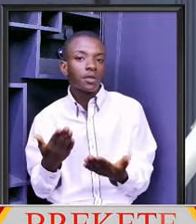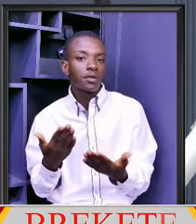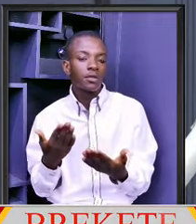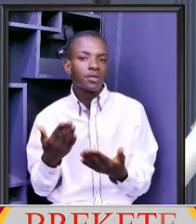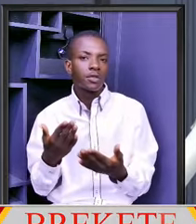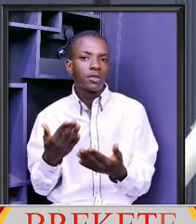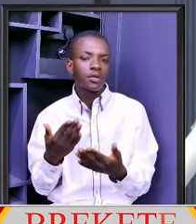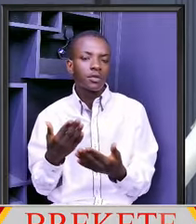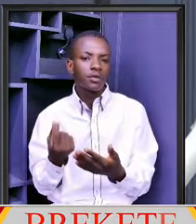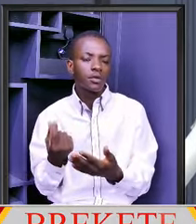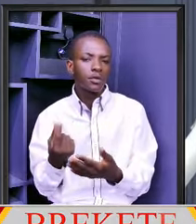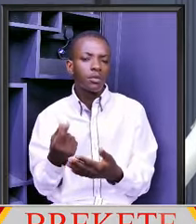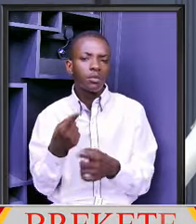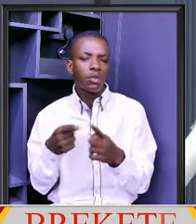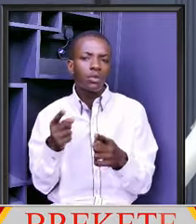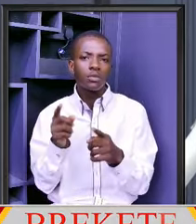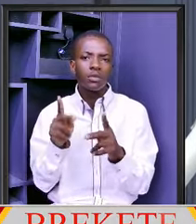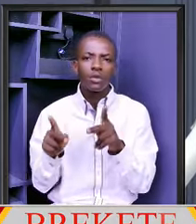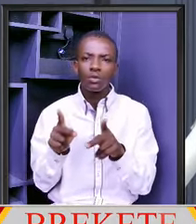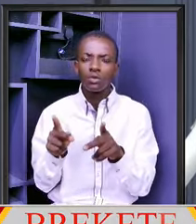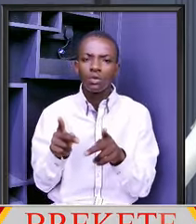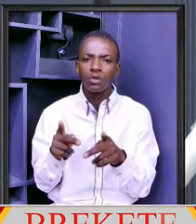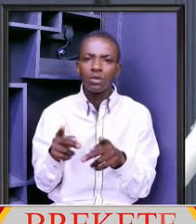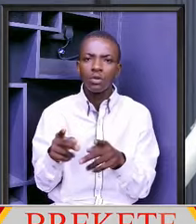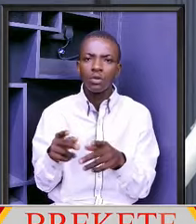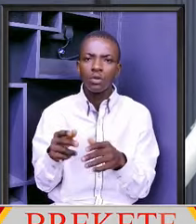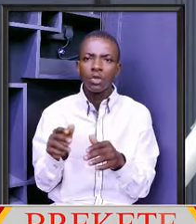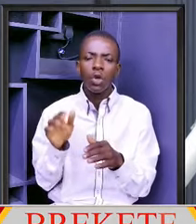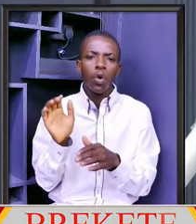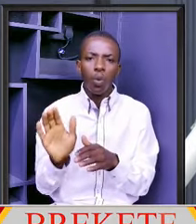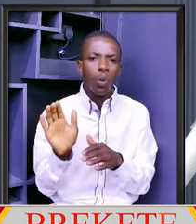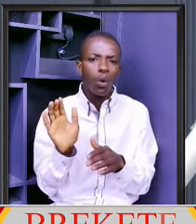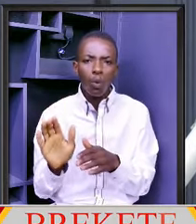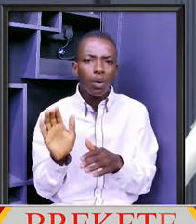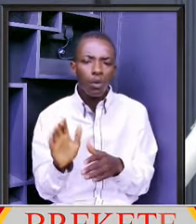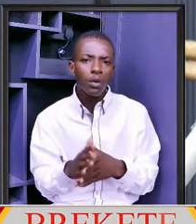cross. Some people you go still say they go still they blow horn.